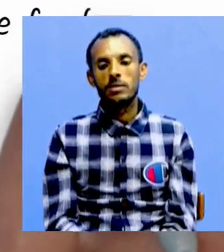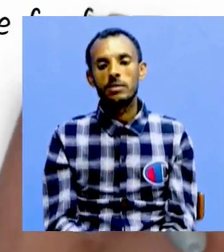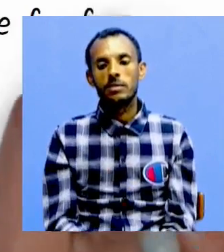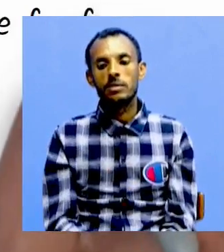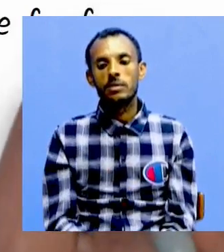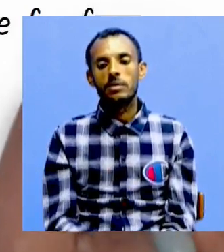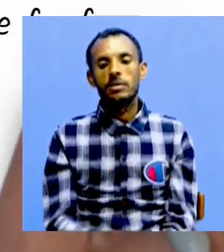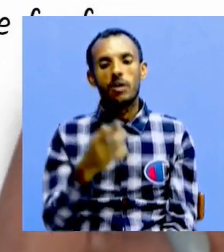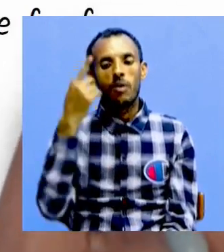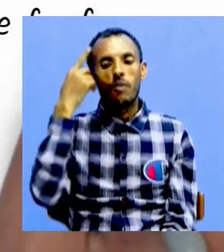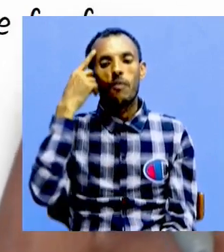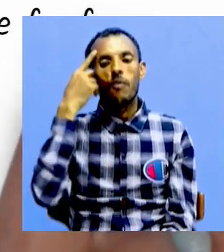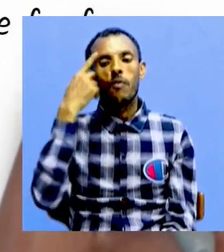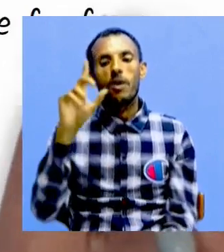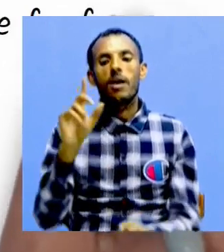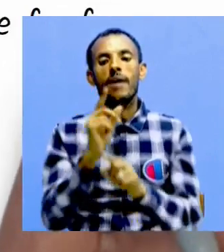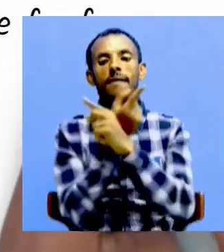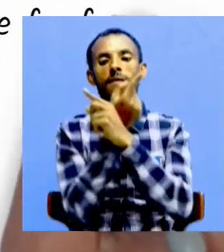for free.